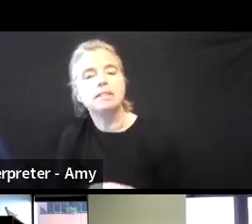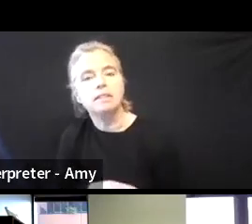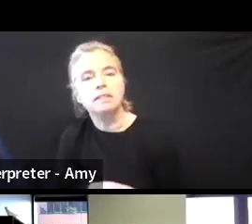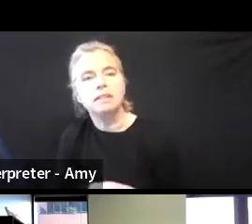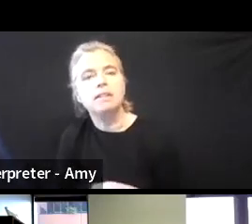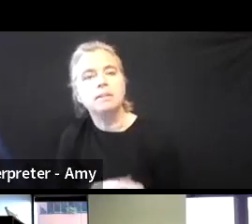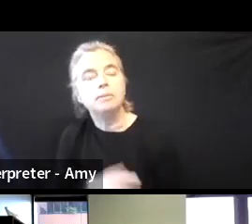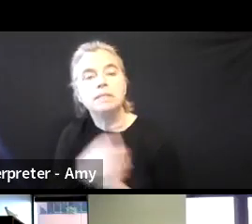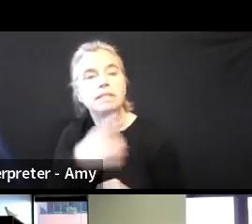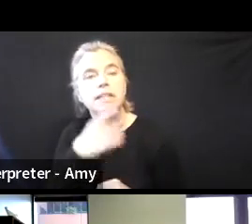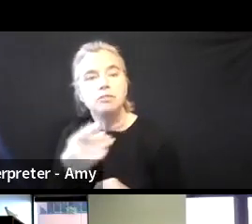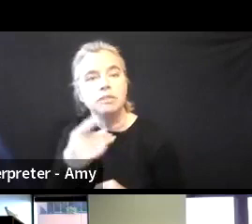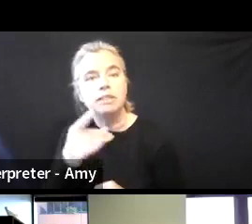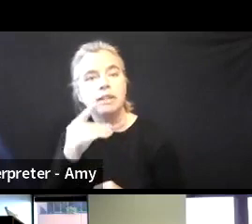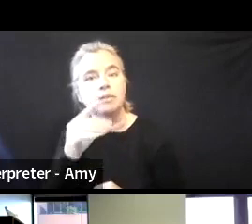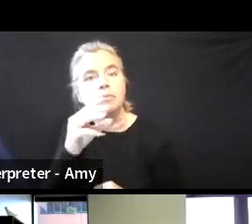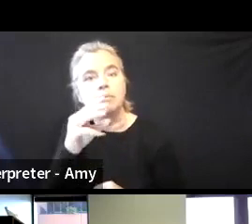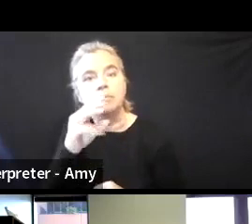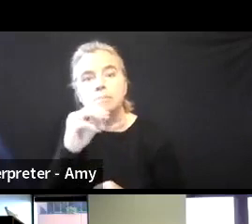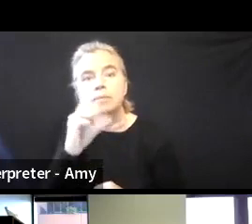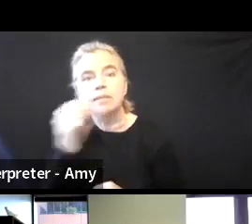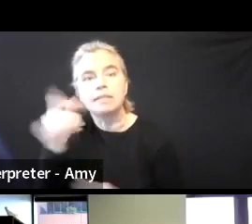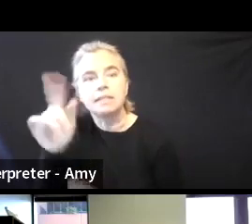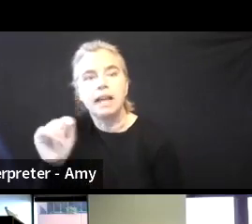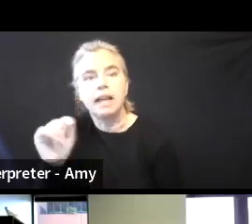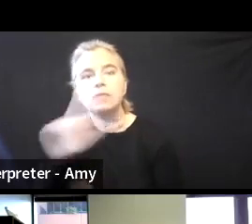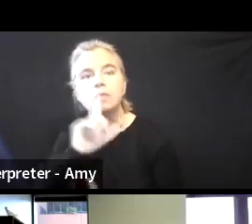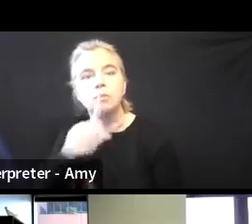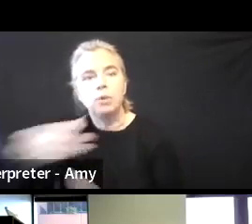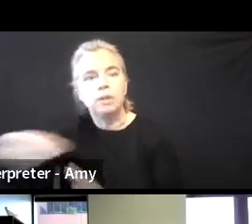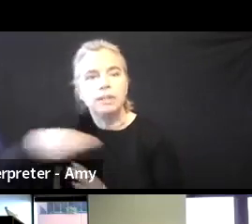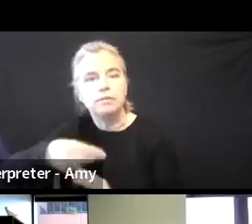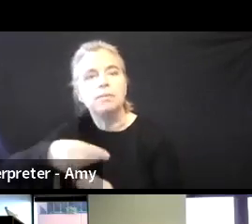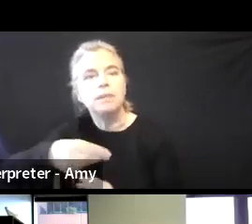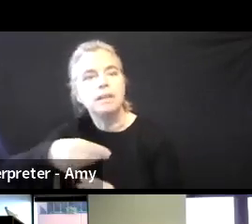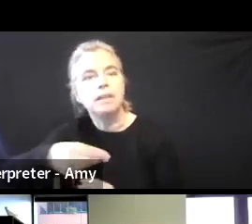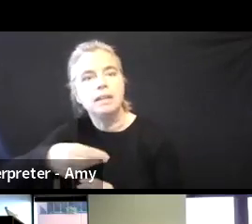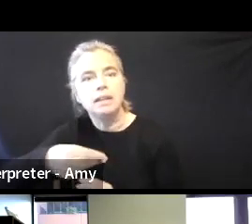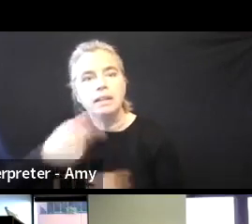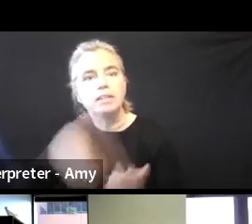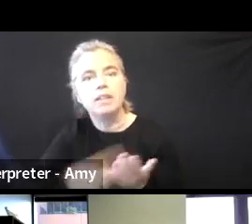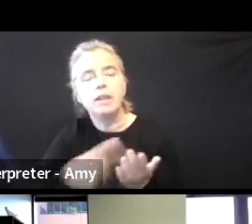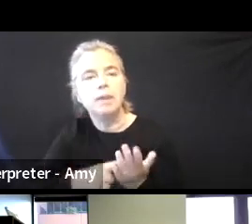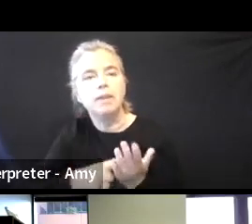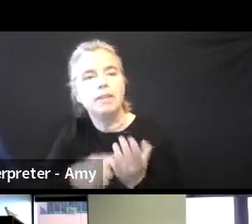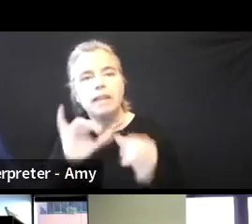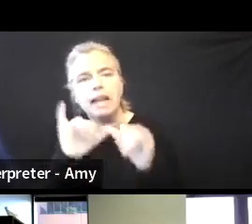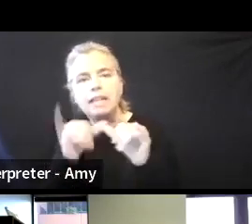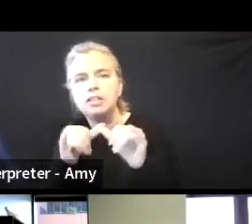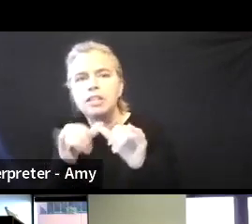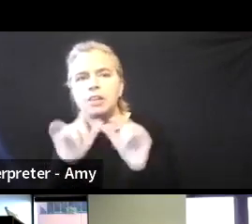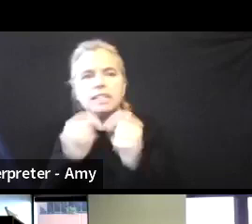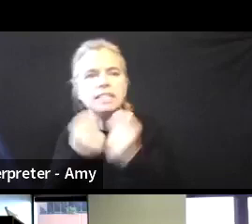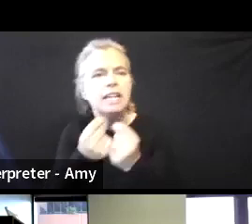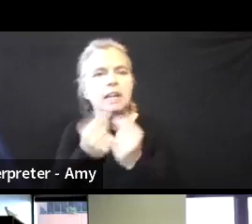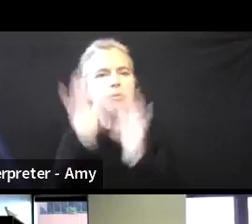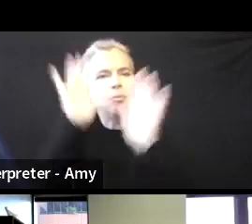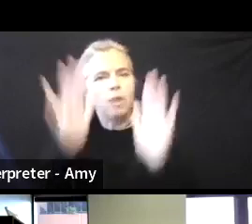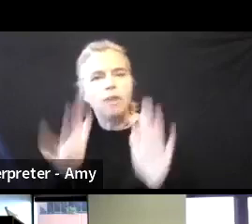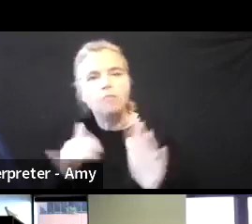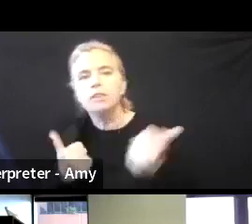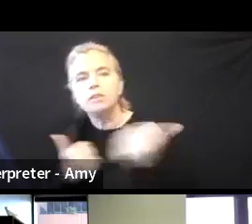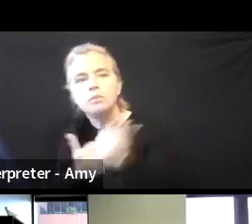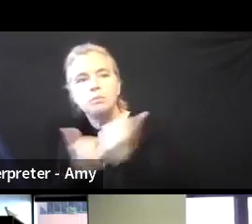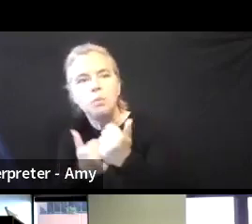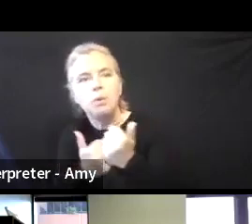from Mr. Scott, quite frankly, he'll come in and he'll talk about how Dynamite, our engineering team, has been at supporting him and his efforts